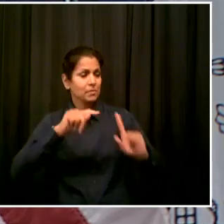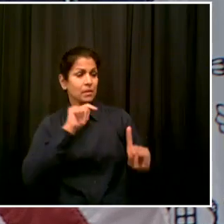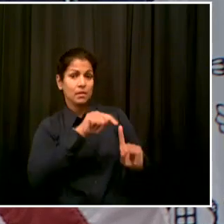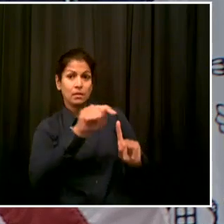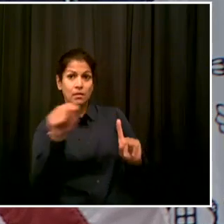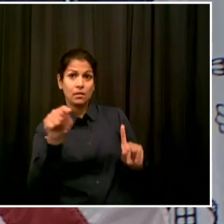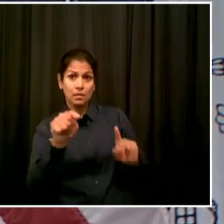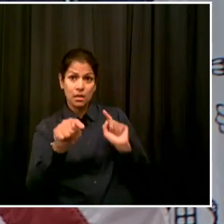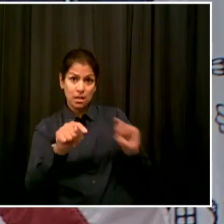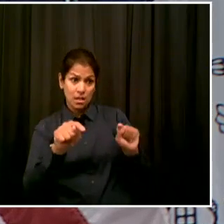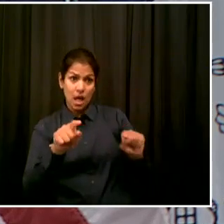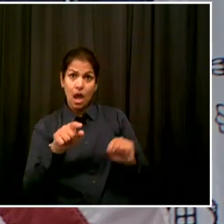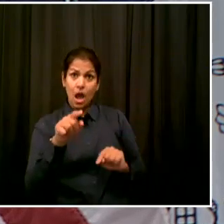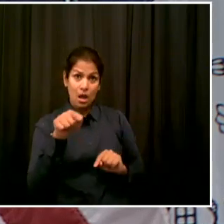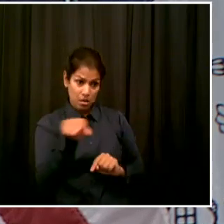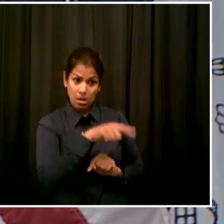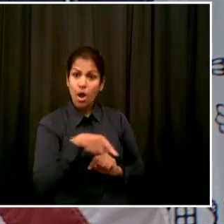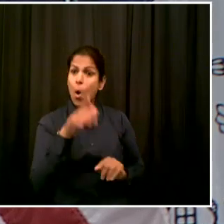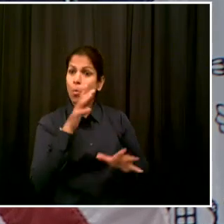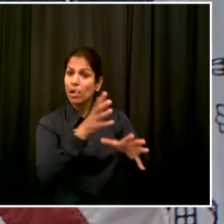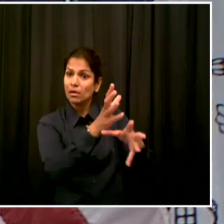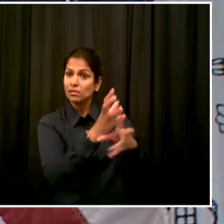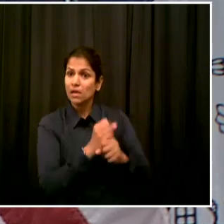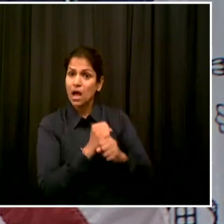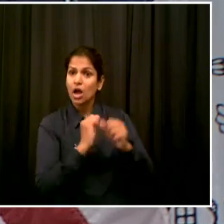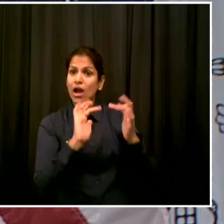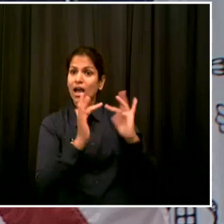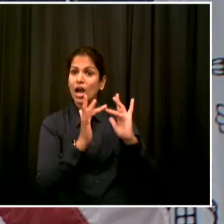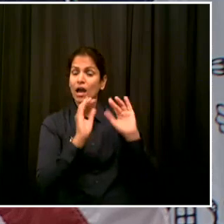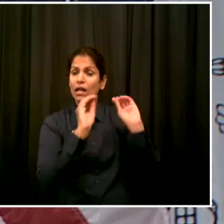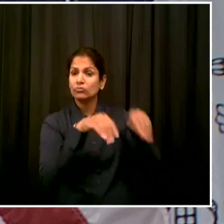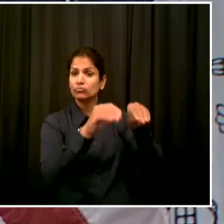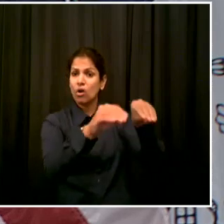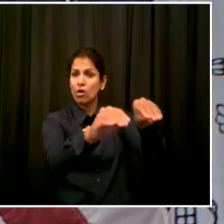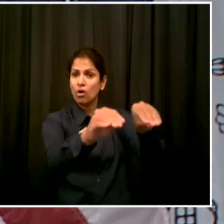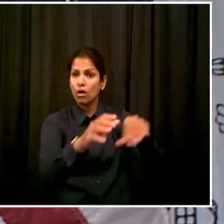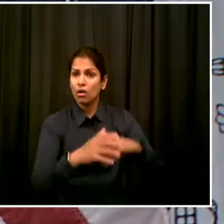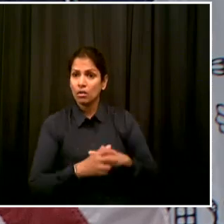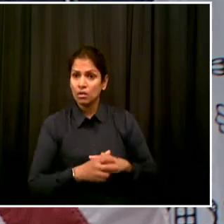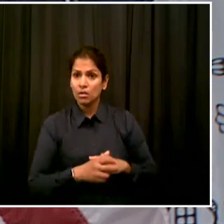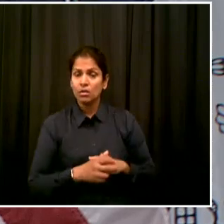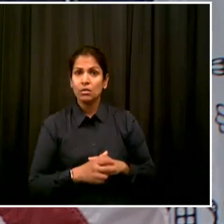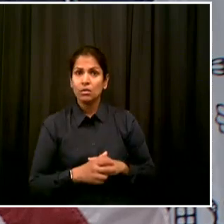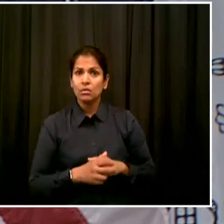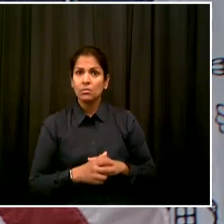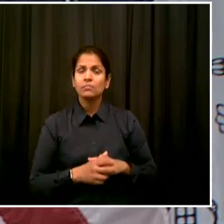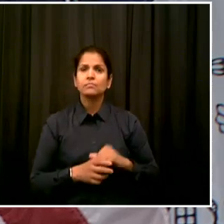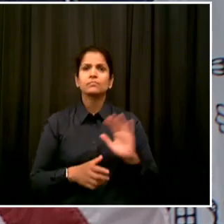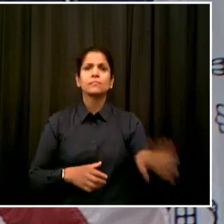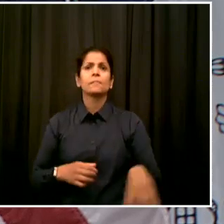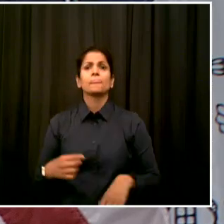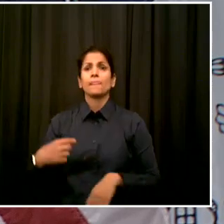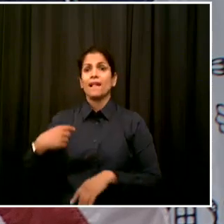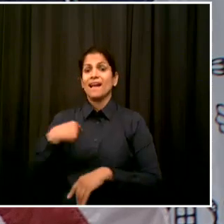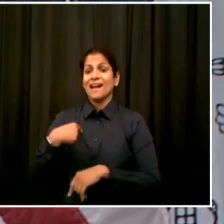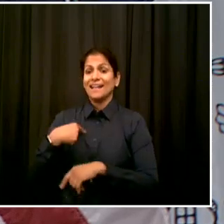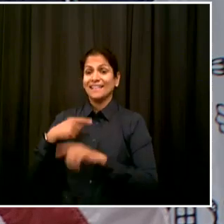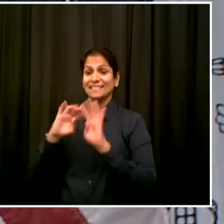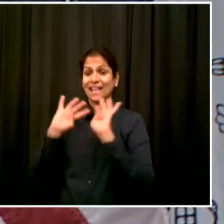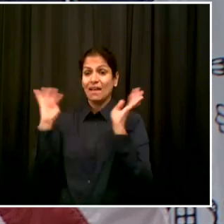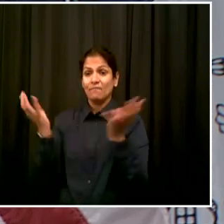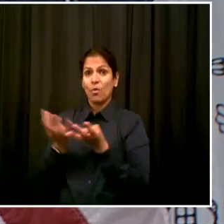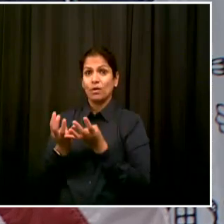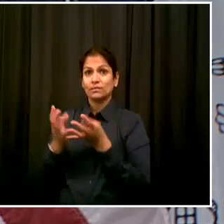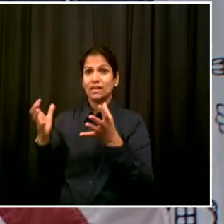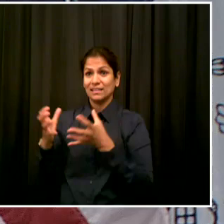So our internal task force, our task force on racial inclusion and equity, is focused on